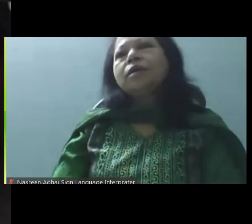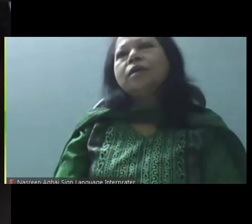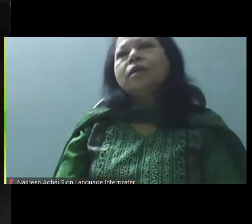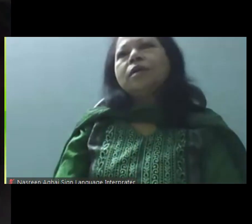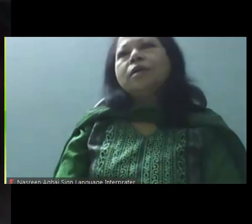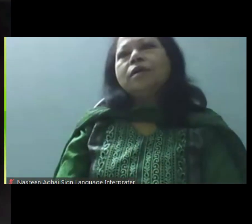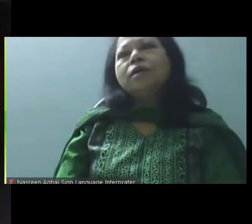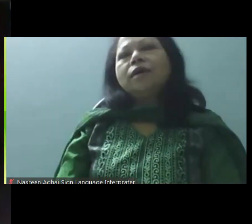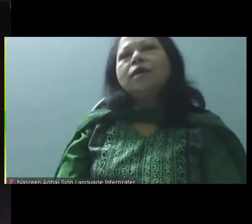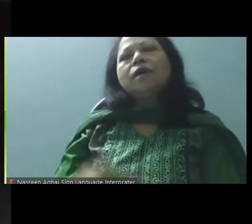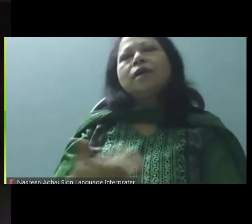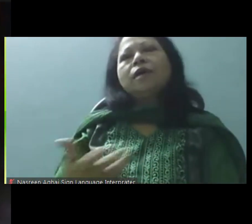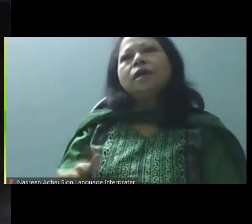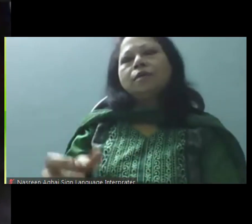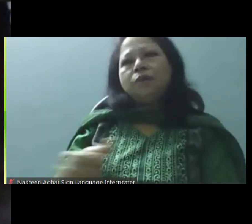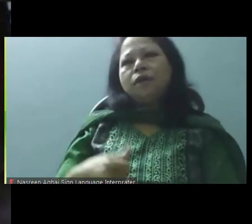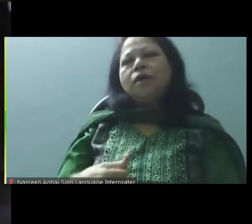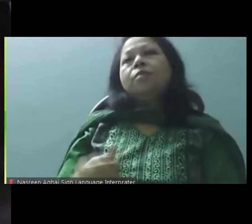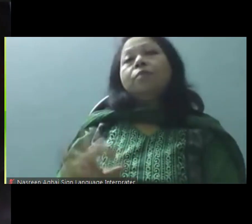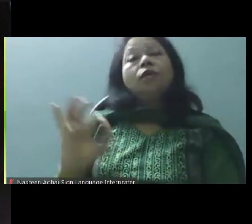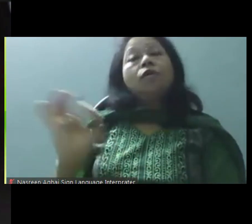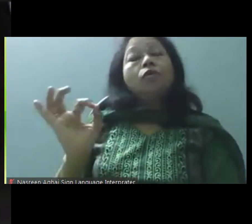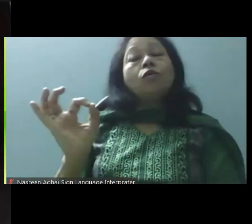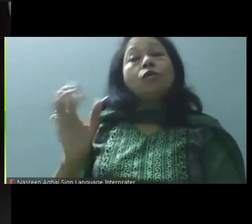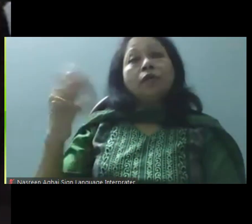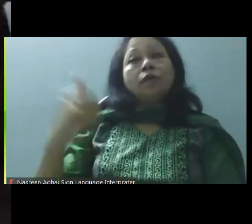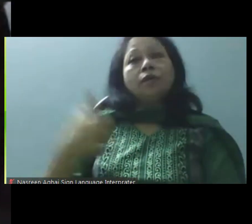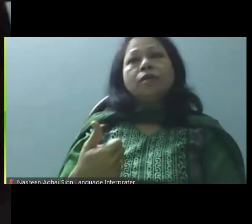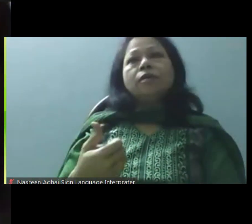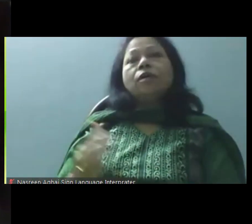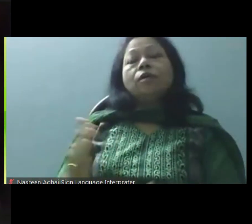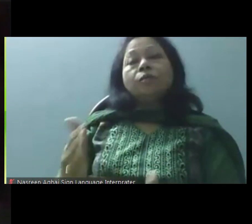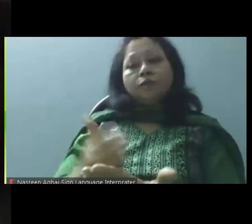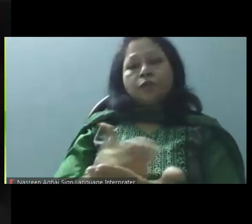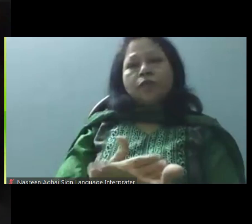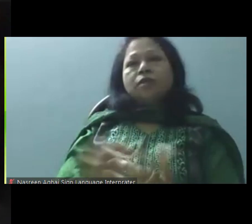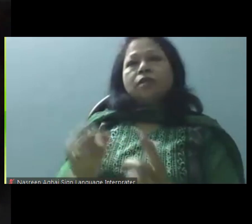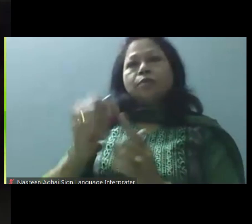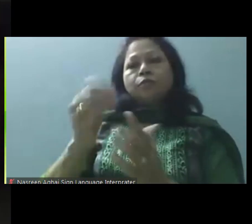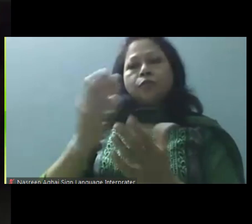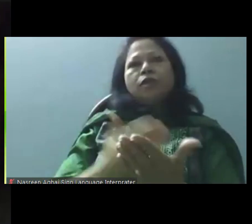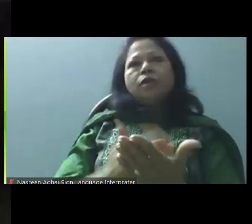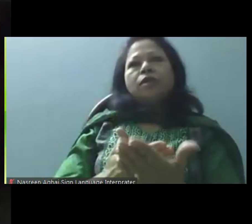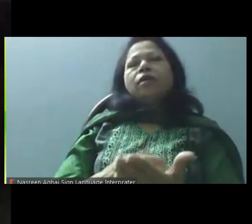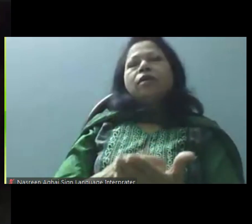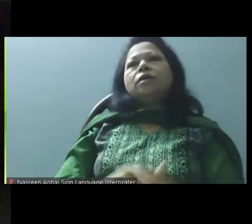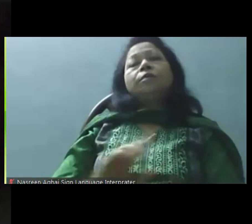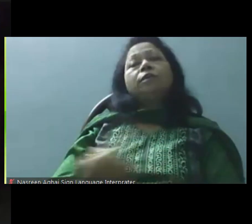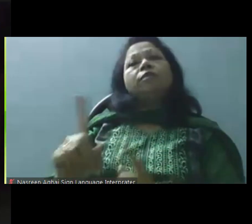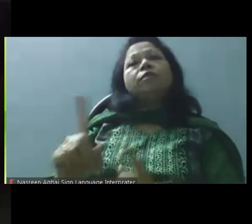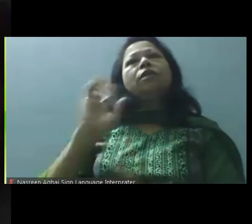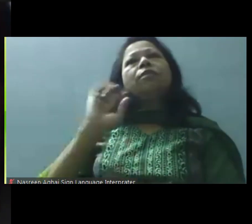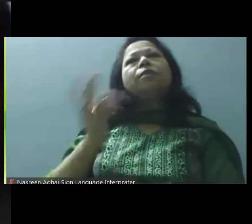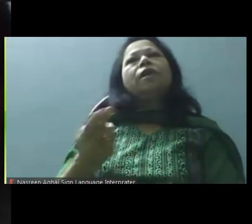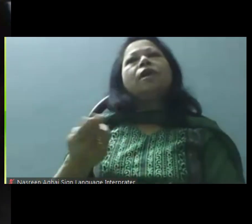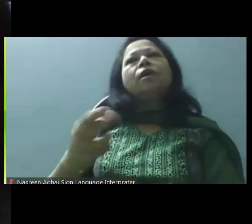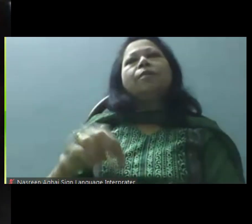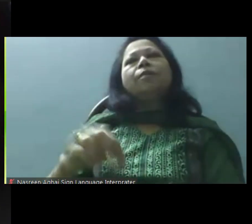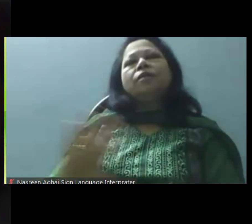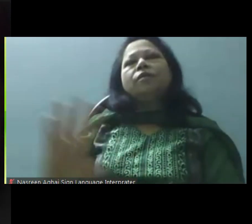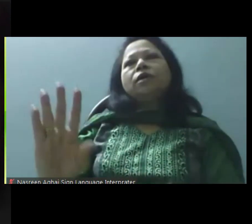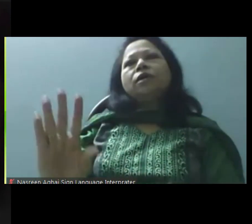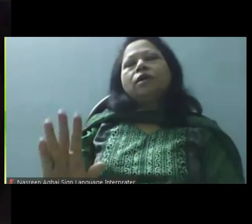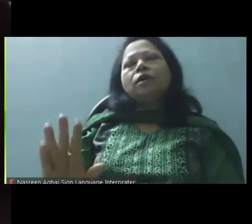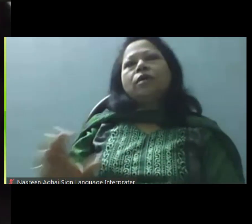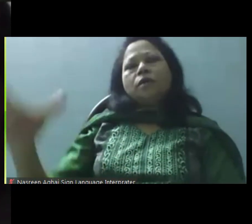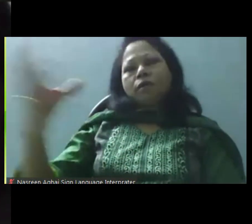we require policy document and policy guideline, so we can